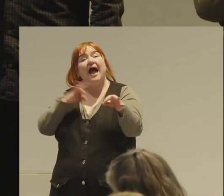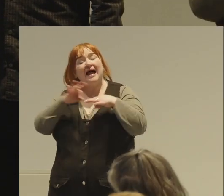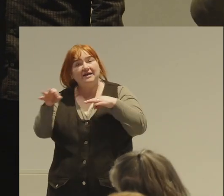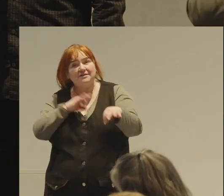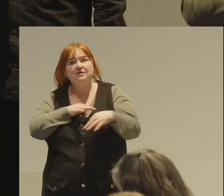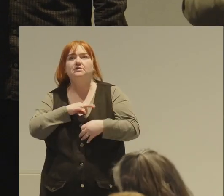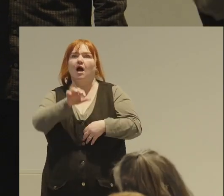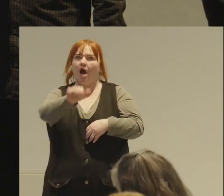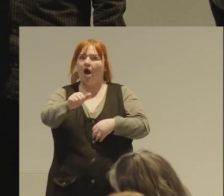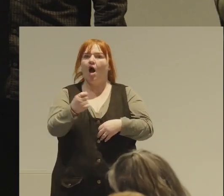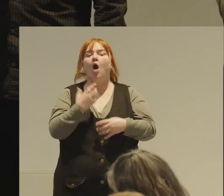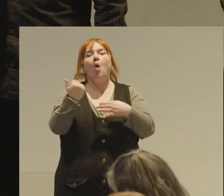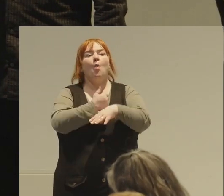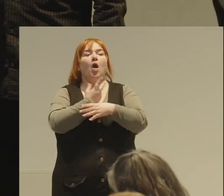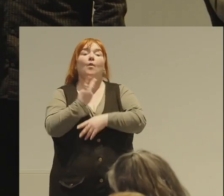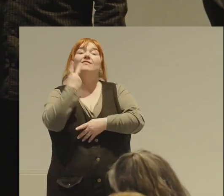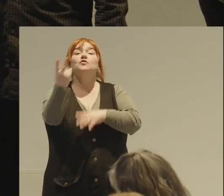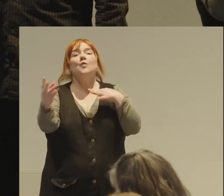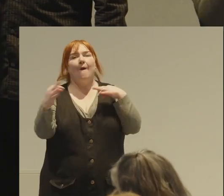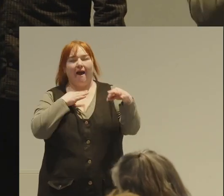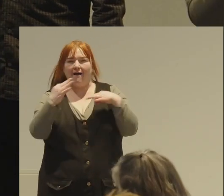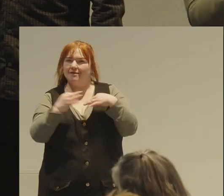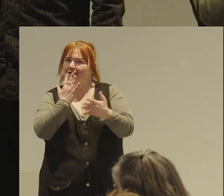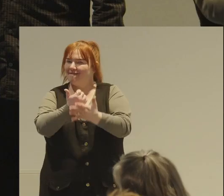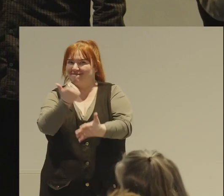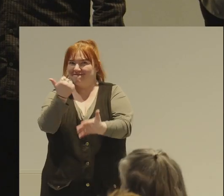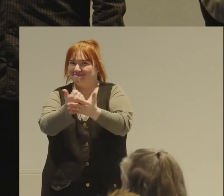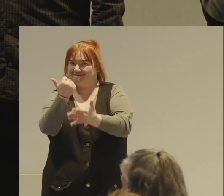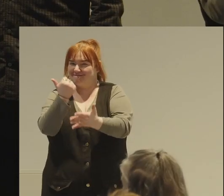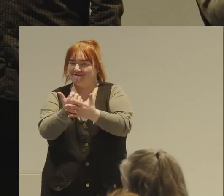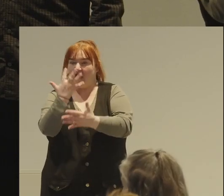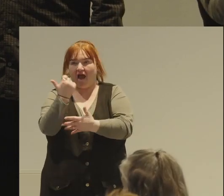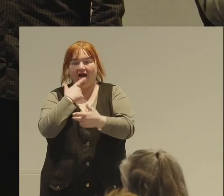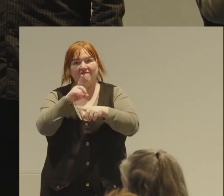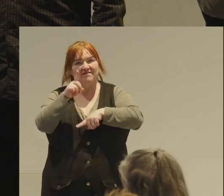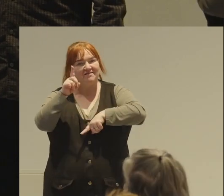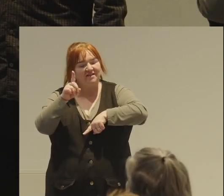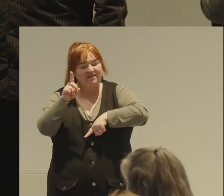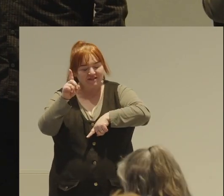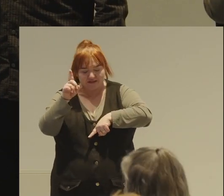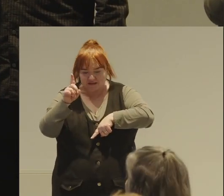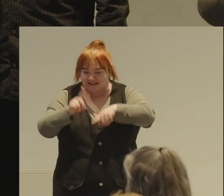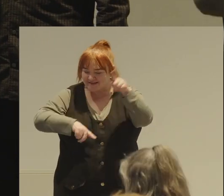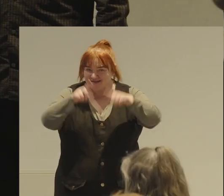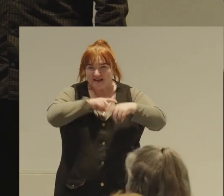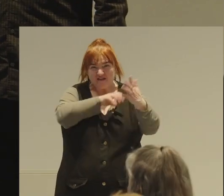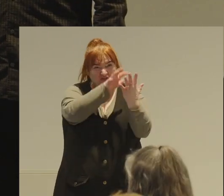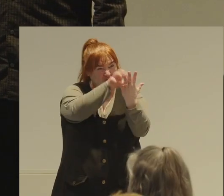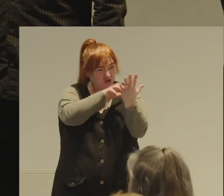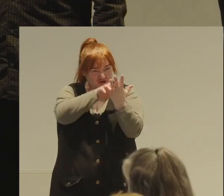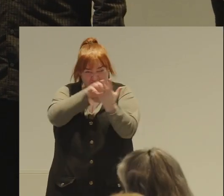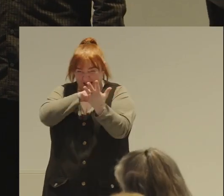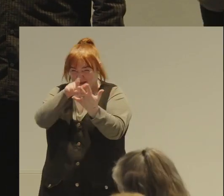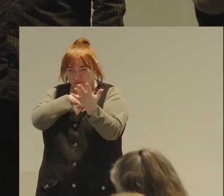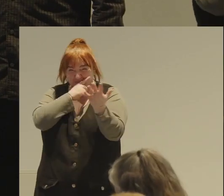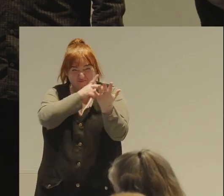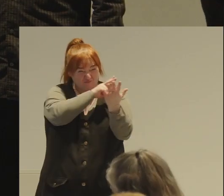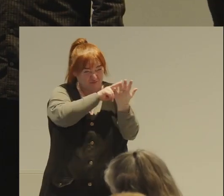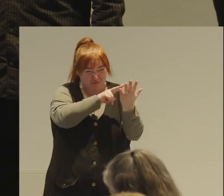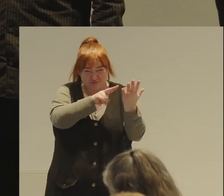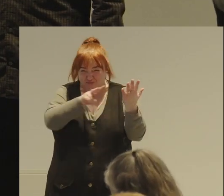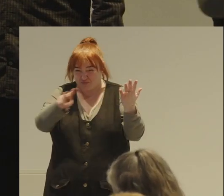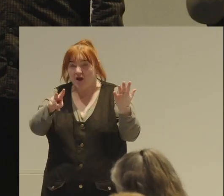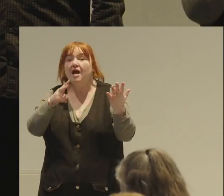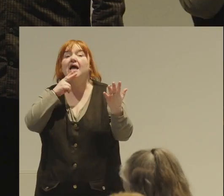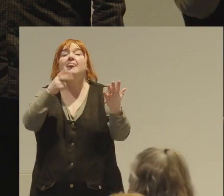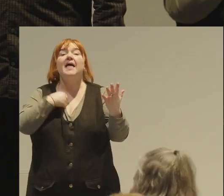2 actors, which was really good. We had like all different scripts what we looked at, and then we got split into